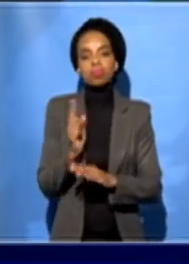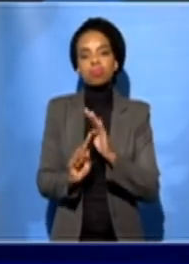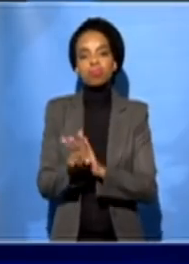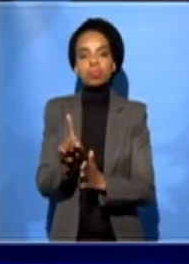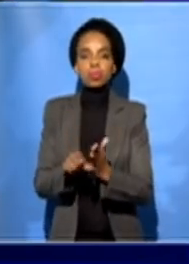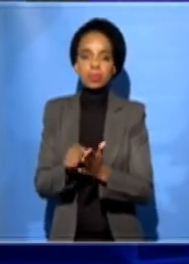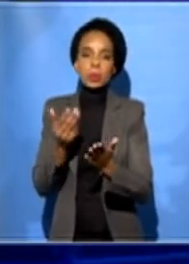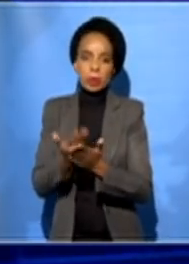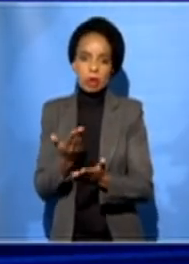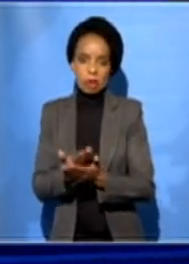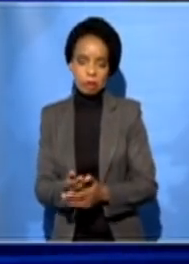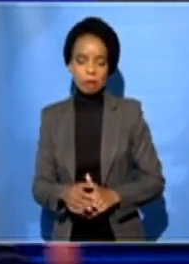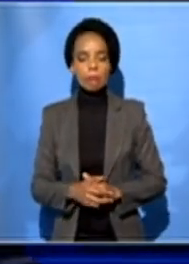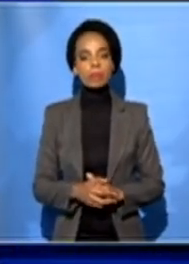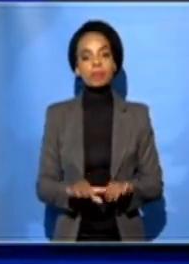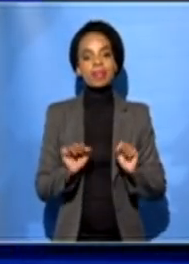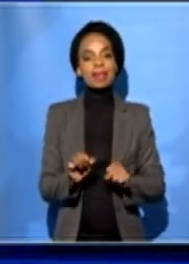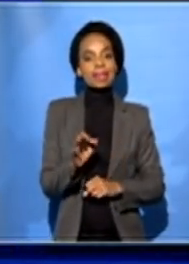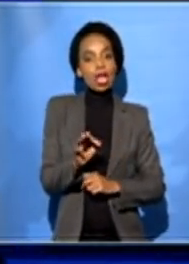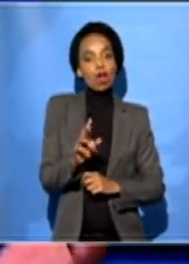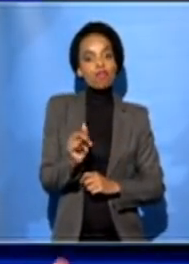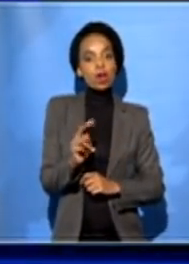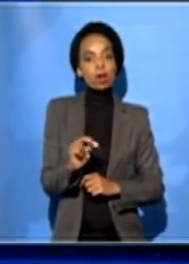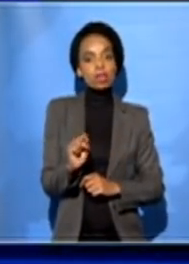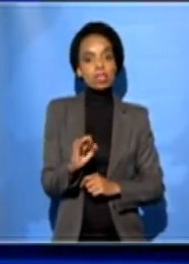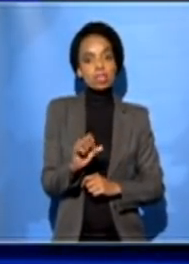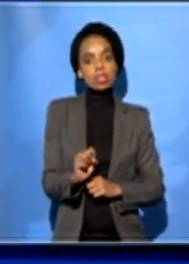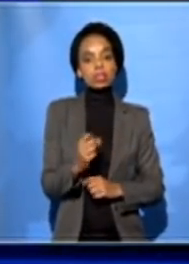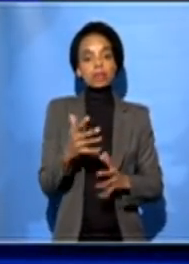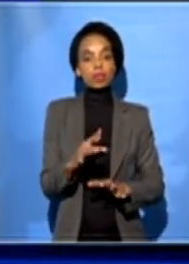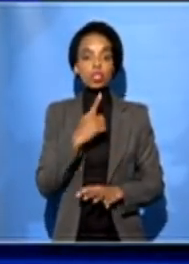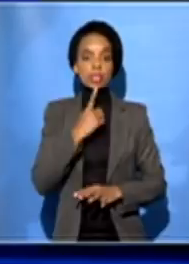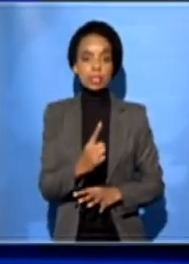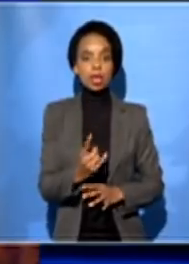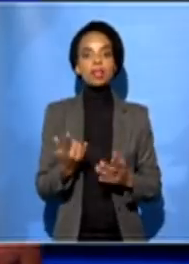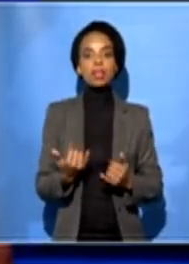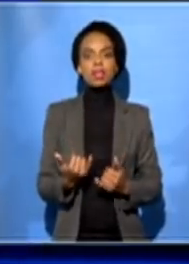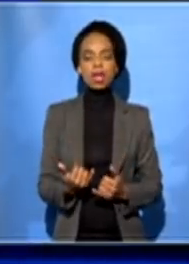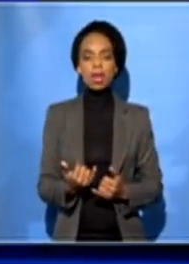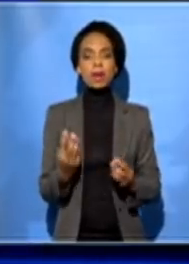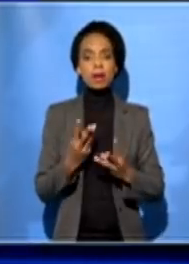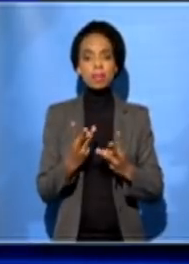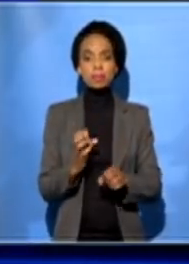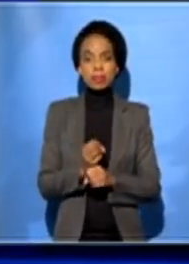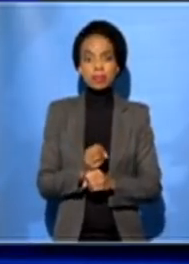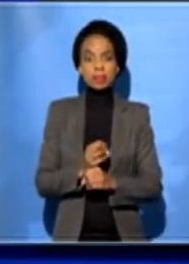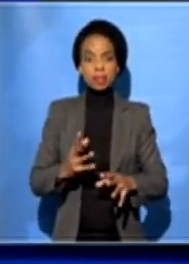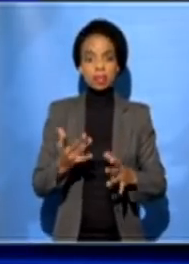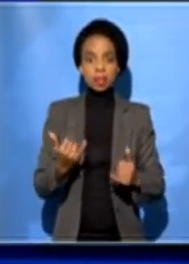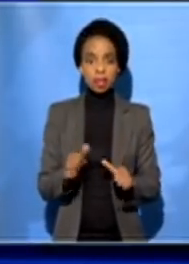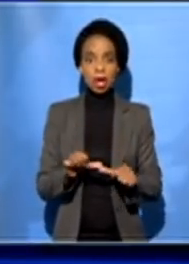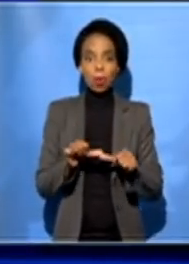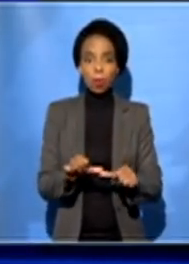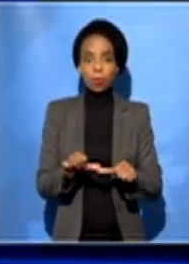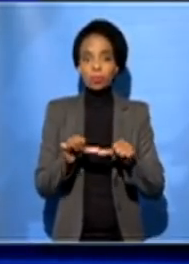accommodate you. Yes, Francis, there's a hum now that's starting to build up here as people are starting to continue